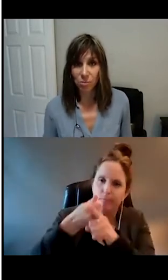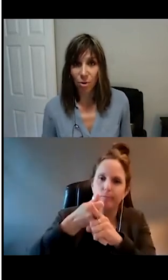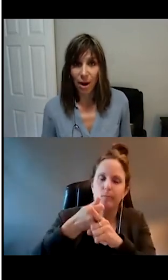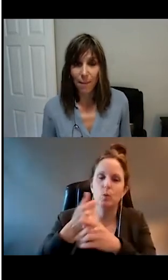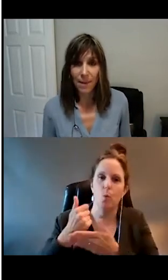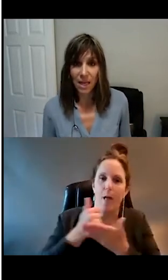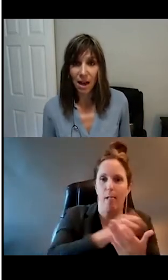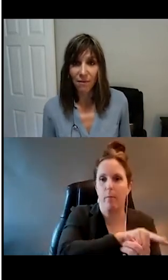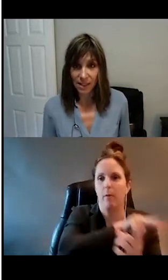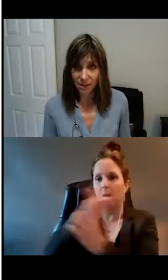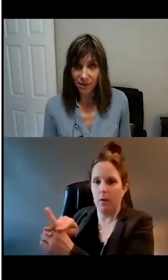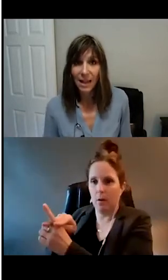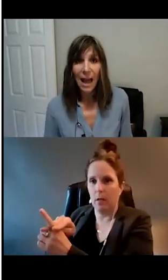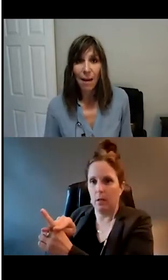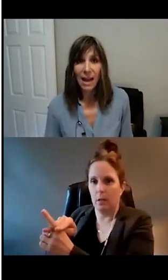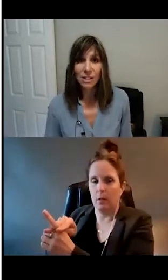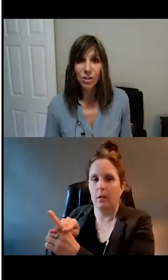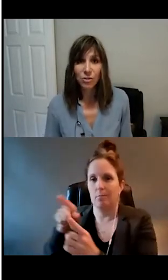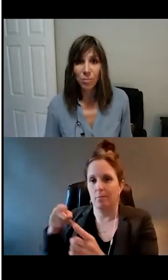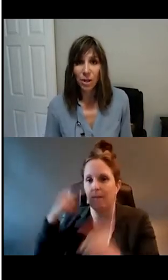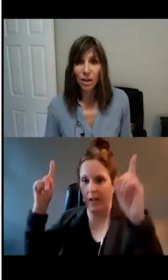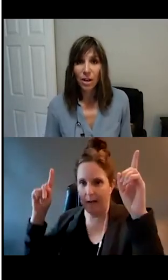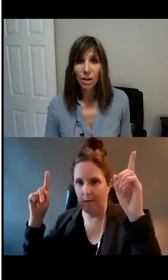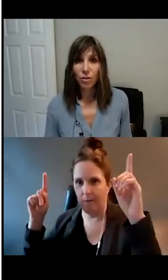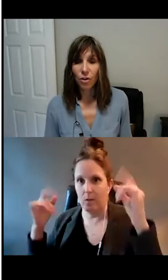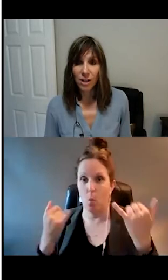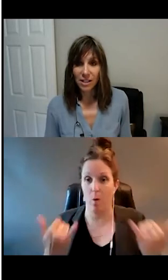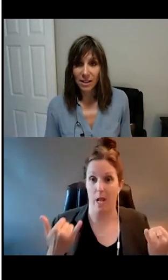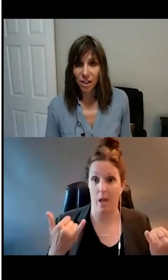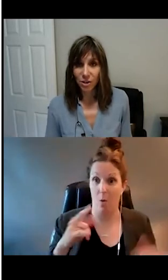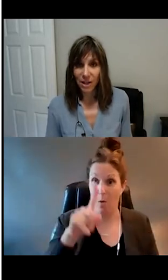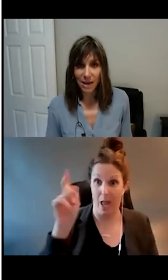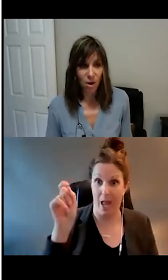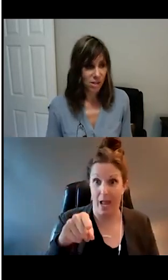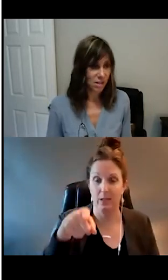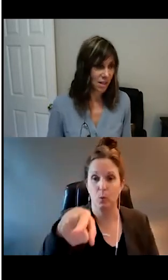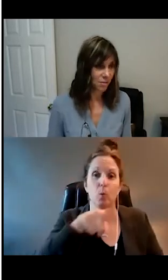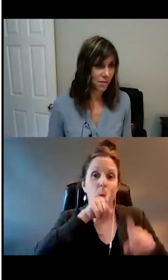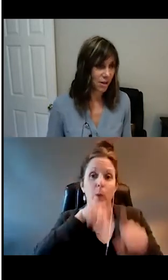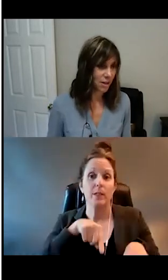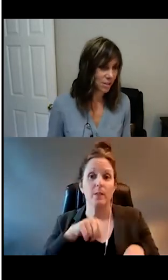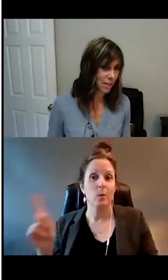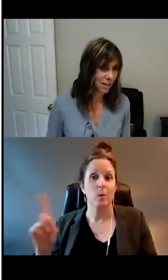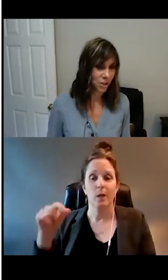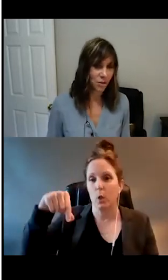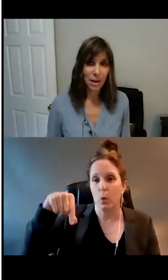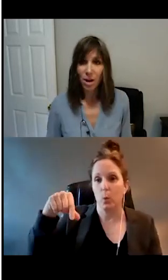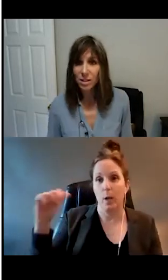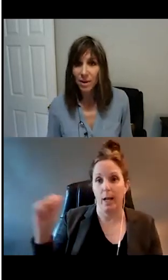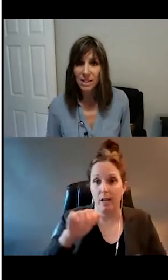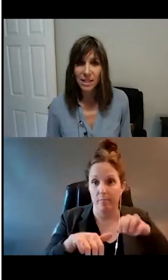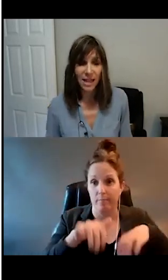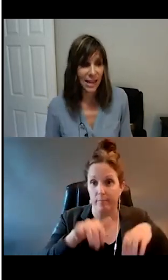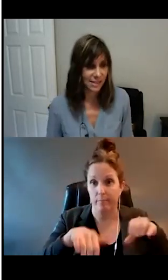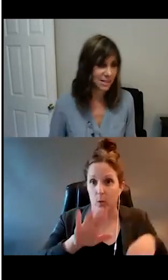smoking cessation program be effective? I'm going to ask you to put your thoughts in the Q&A box. I think we've agreed on doing it in the Q&A